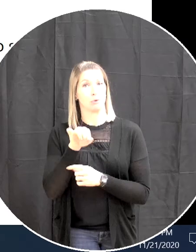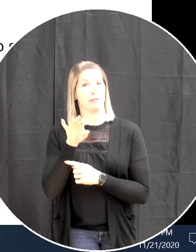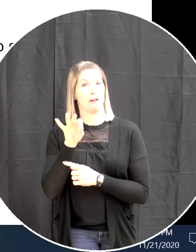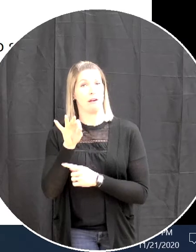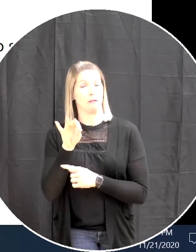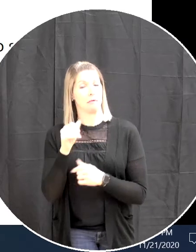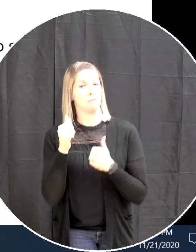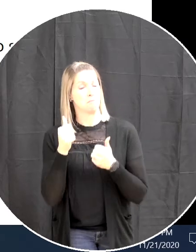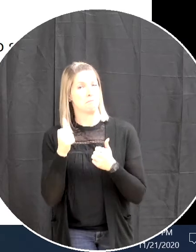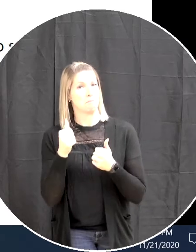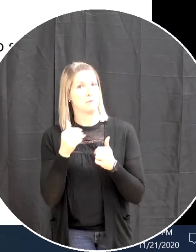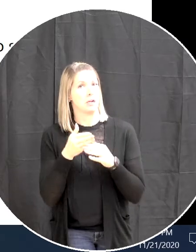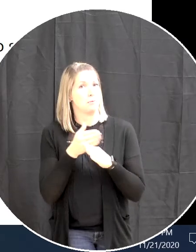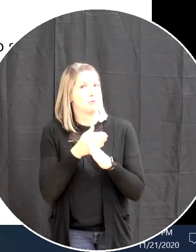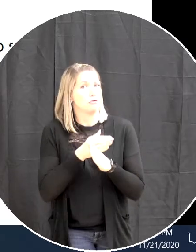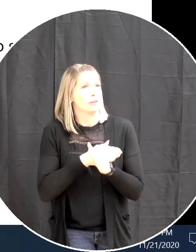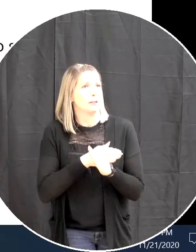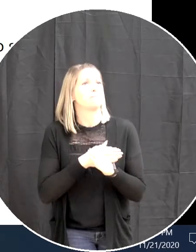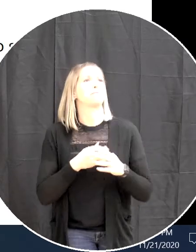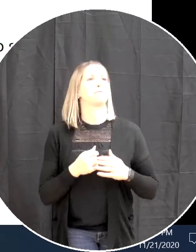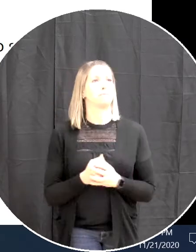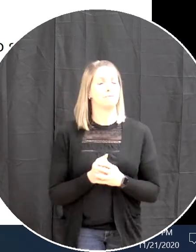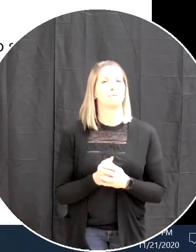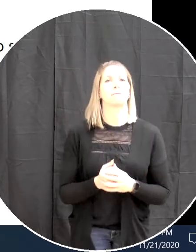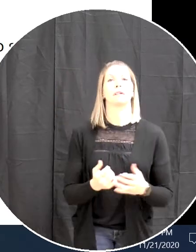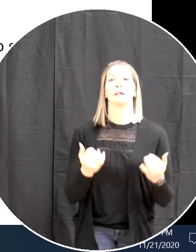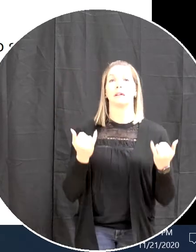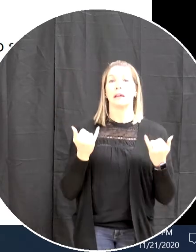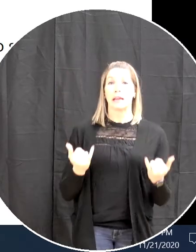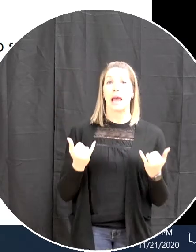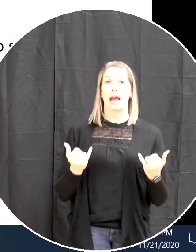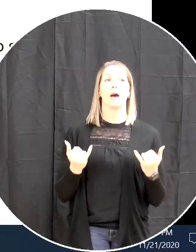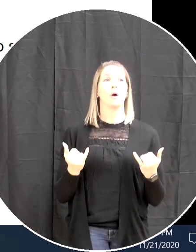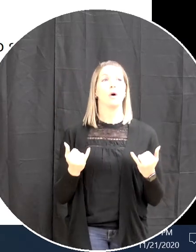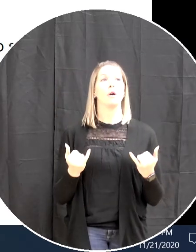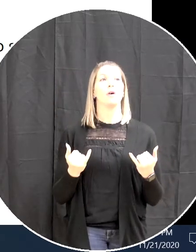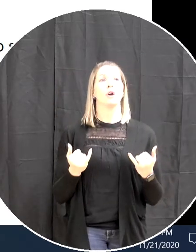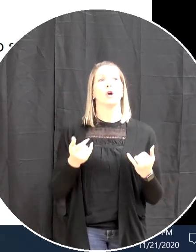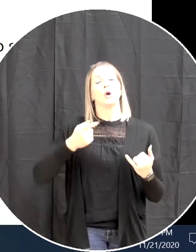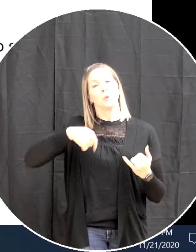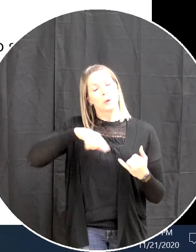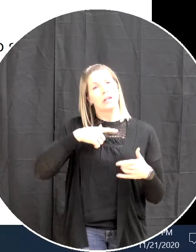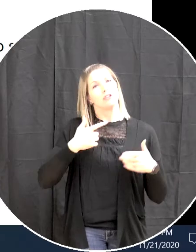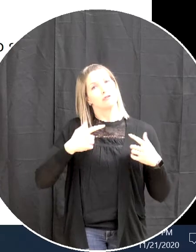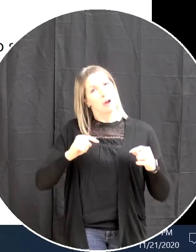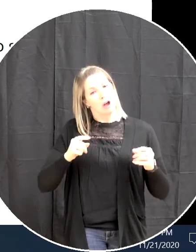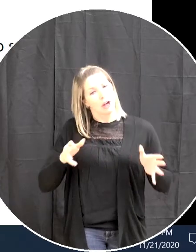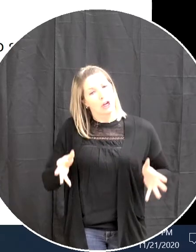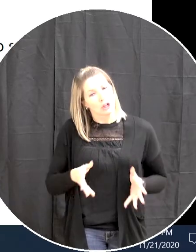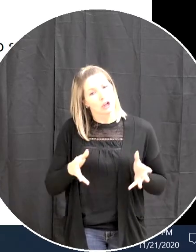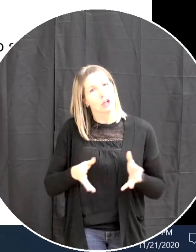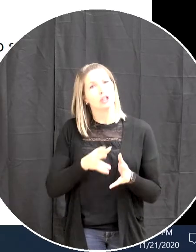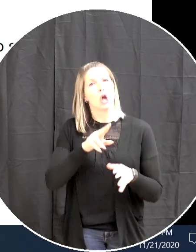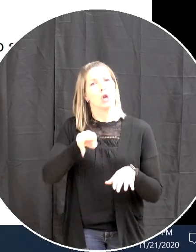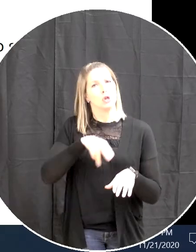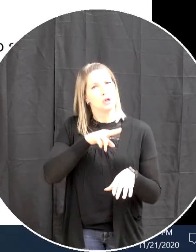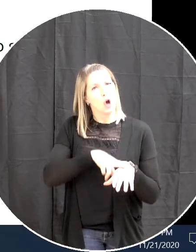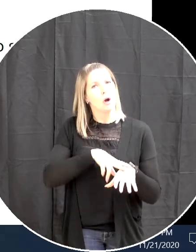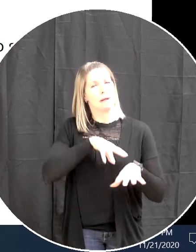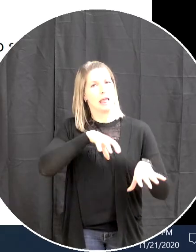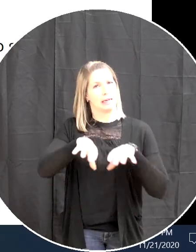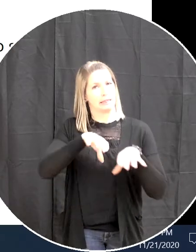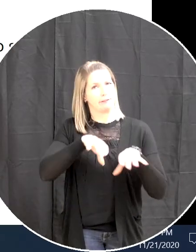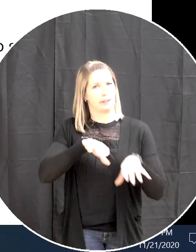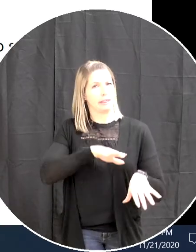plan encouraged maximum normal activity where possible. So we took our time